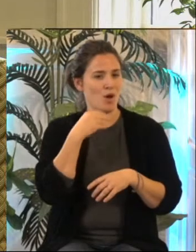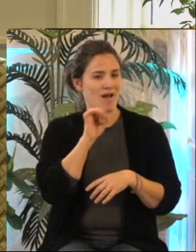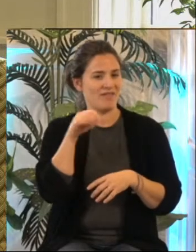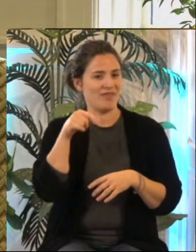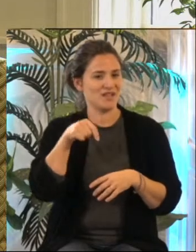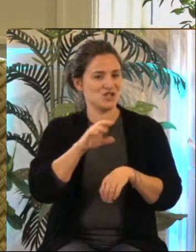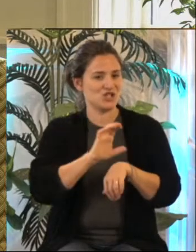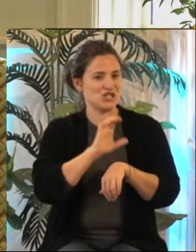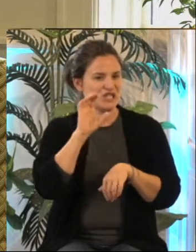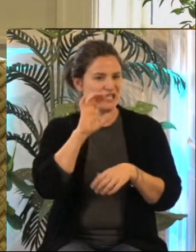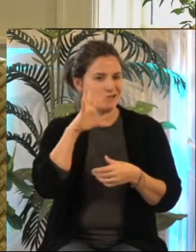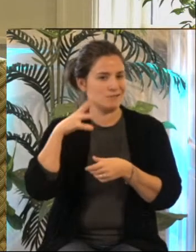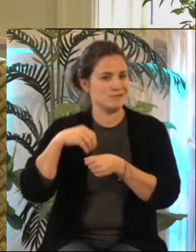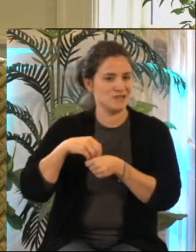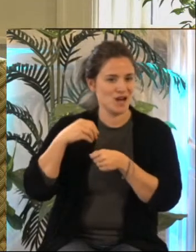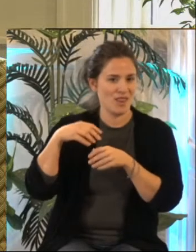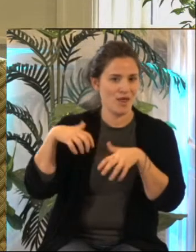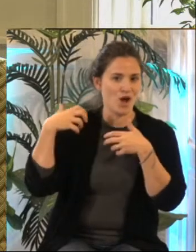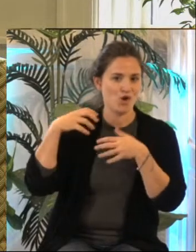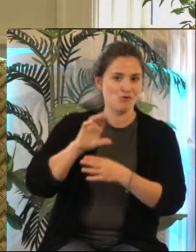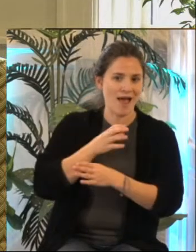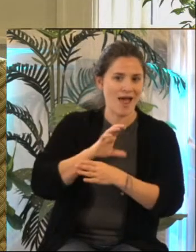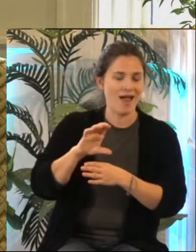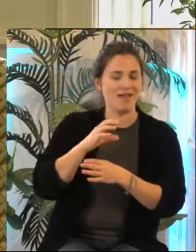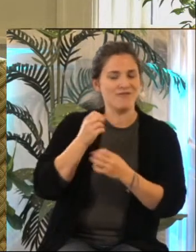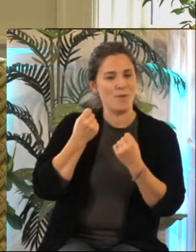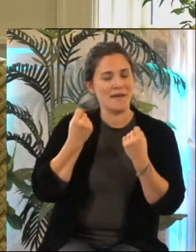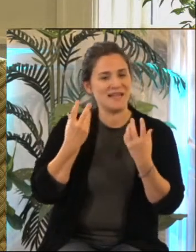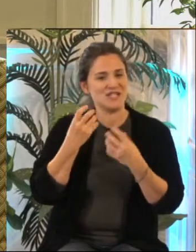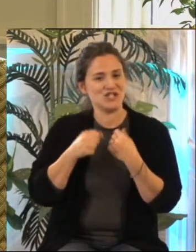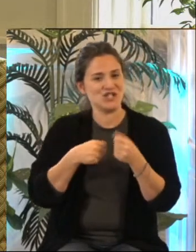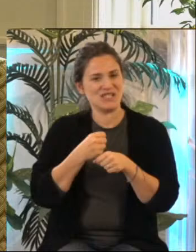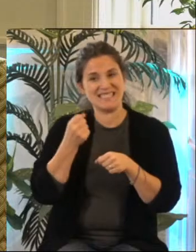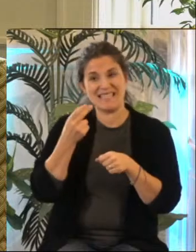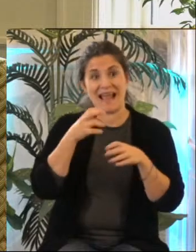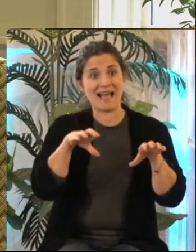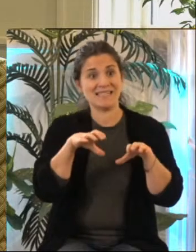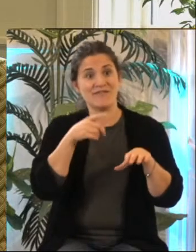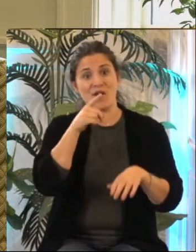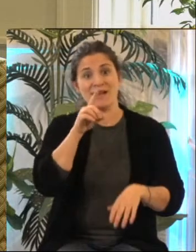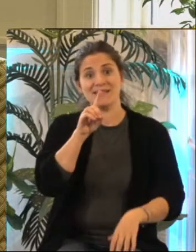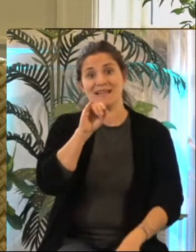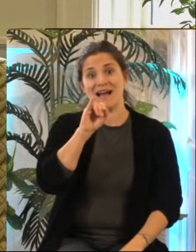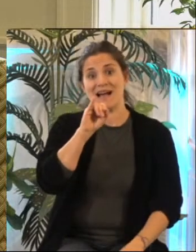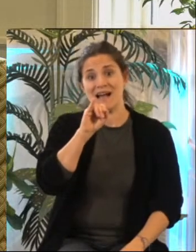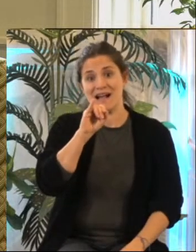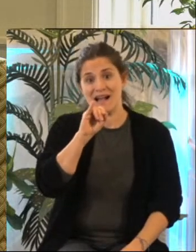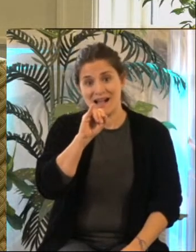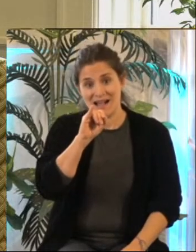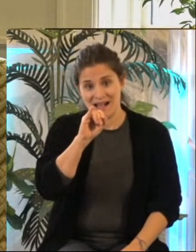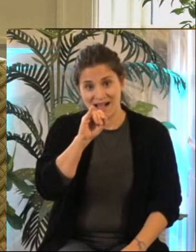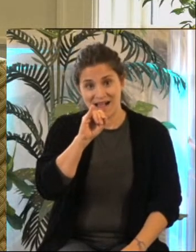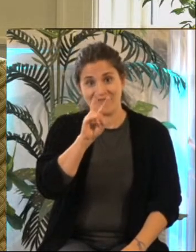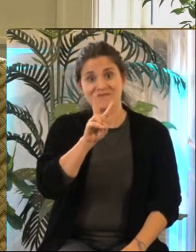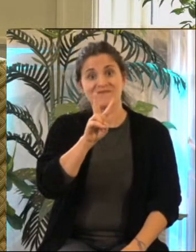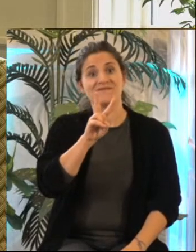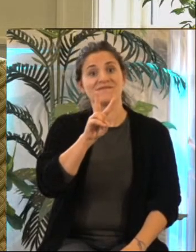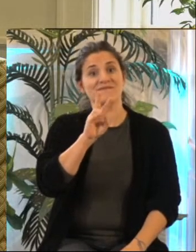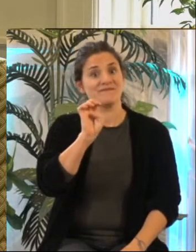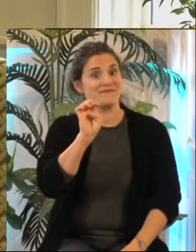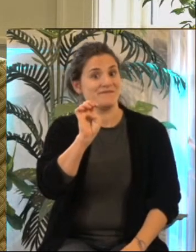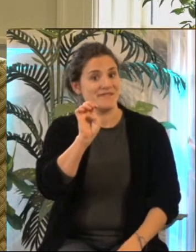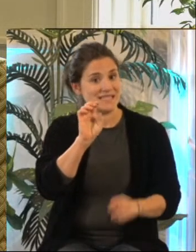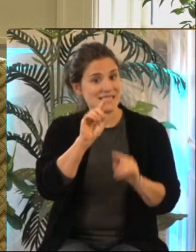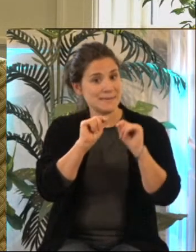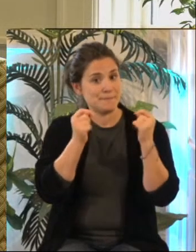the New Dimensions Chorale for a long time, is active in our DIVE team, our diversity, inclusion, vulnerability, and equity